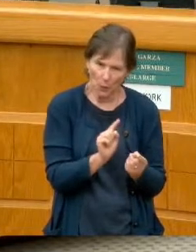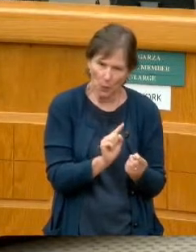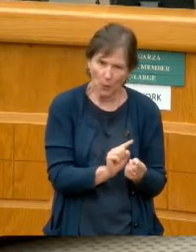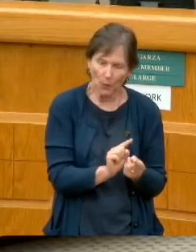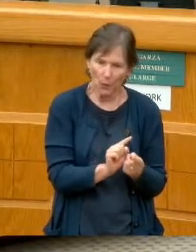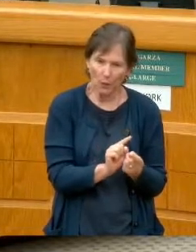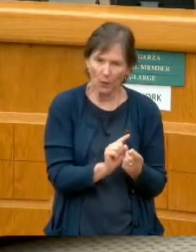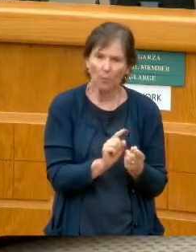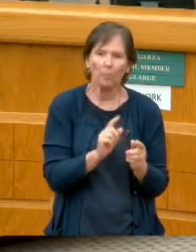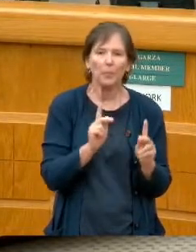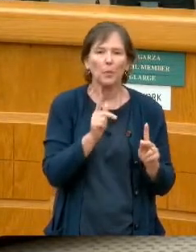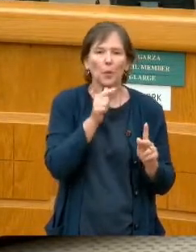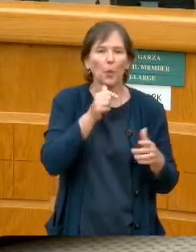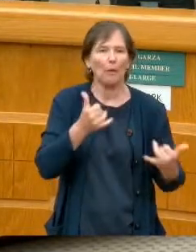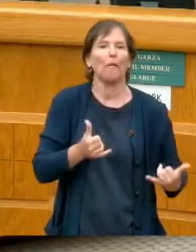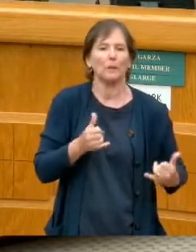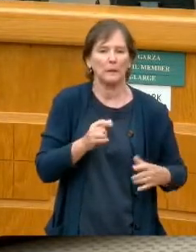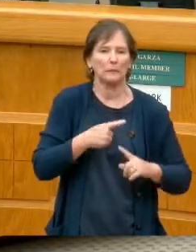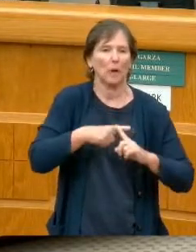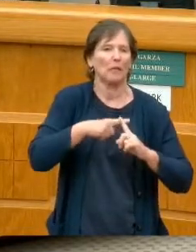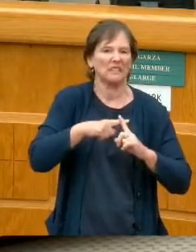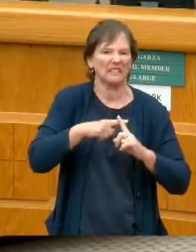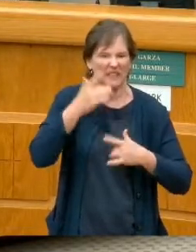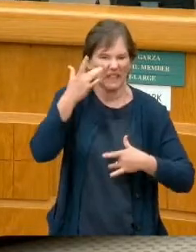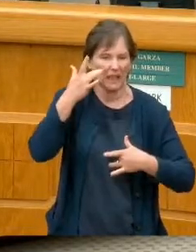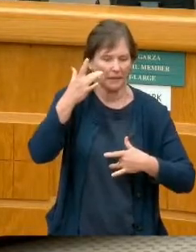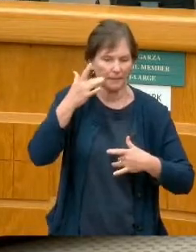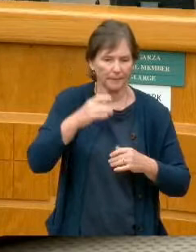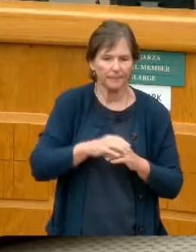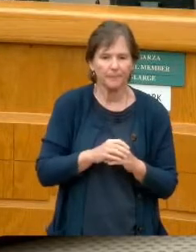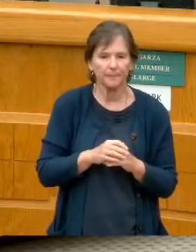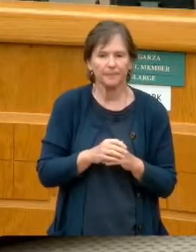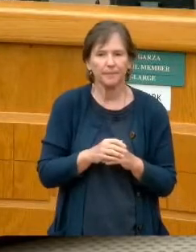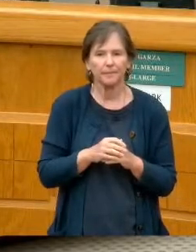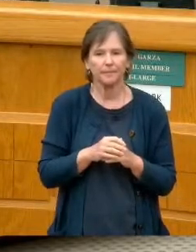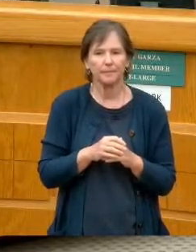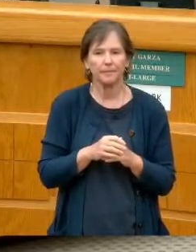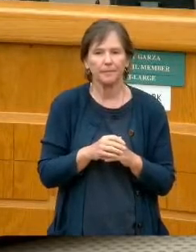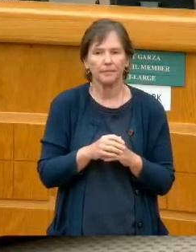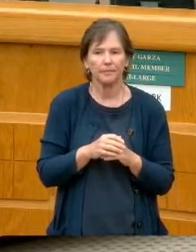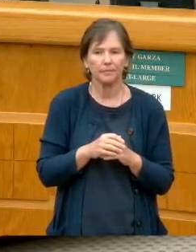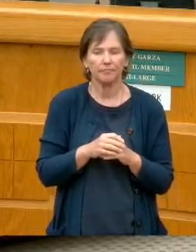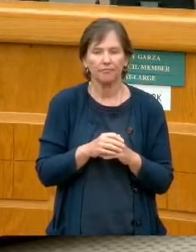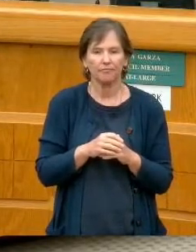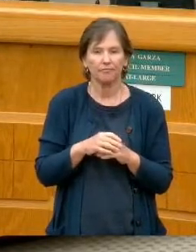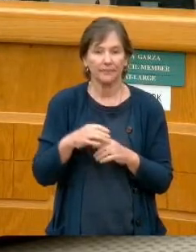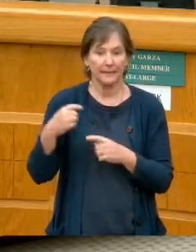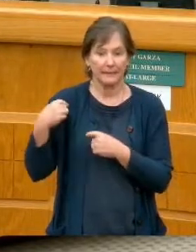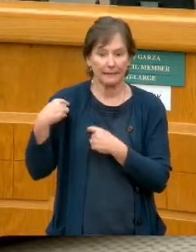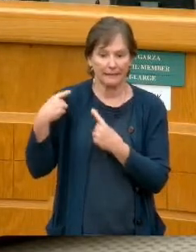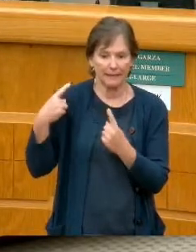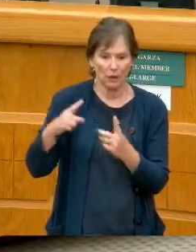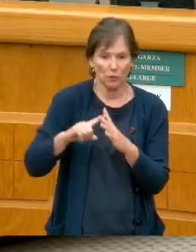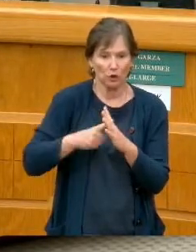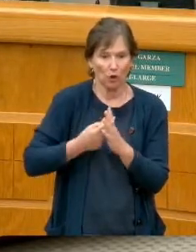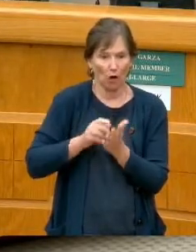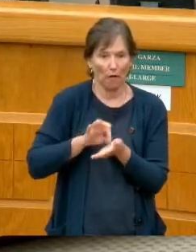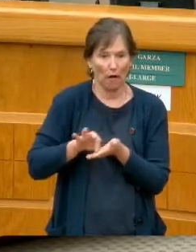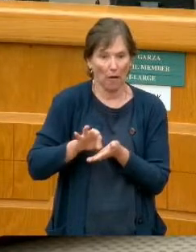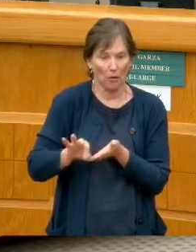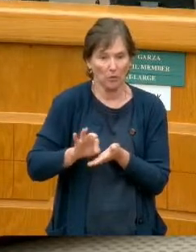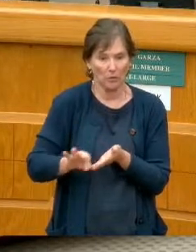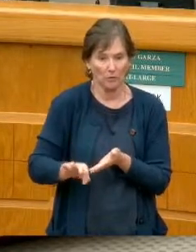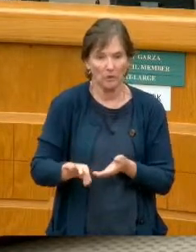today. So 85% since we've been tracking COVID of all persons who have come down with COVID